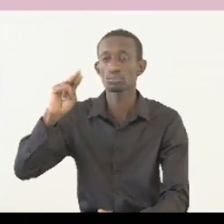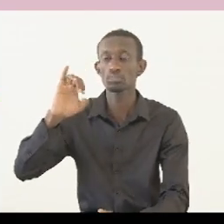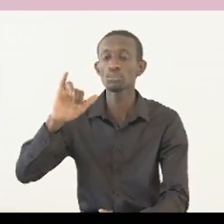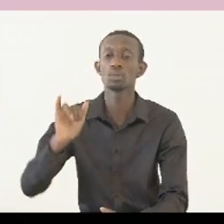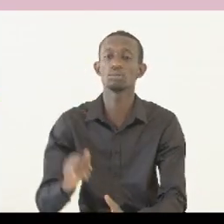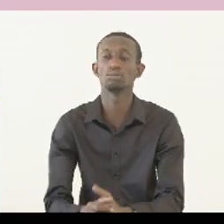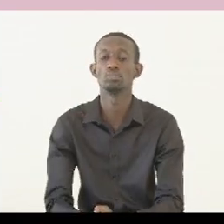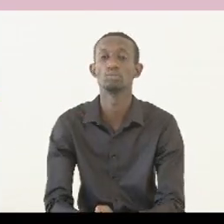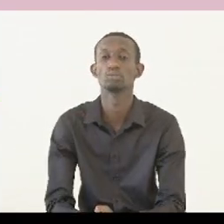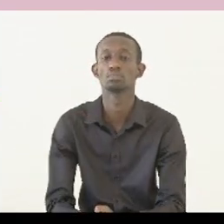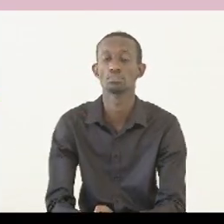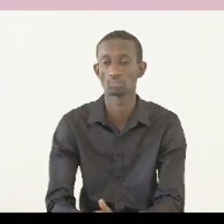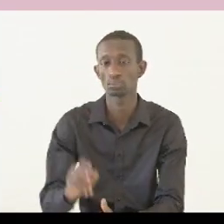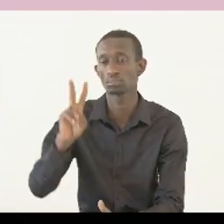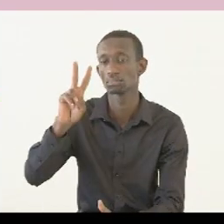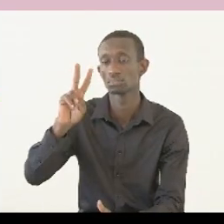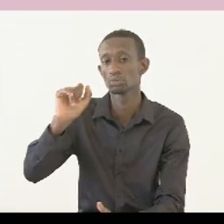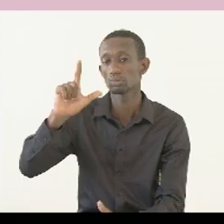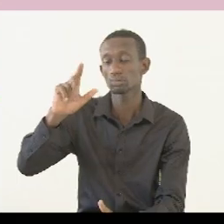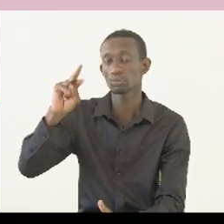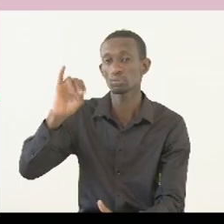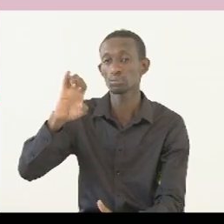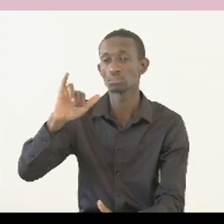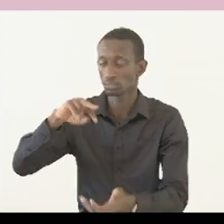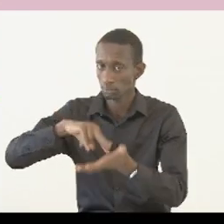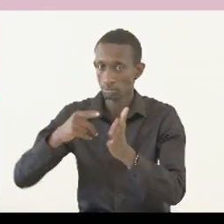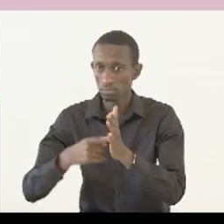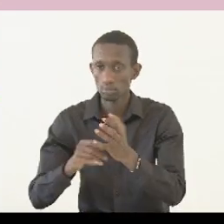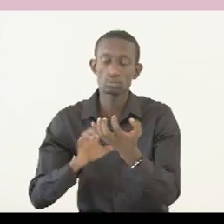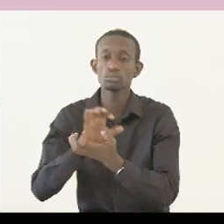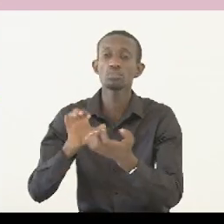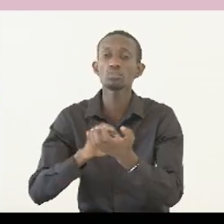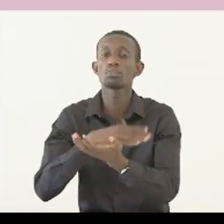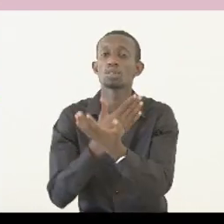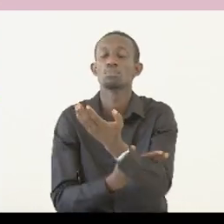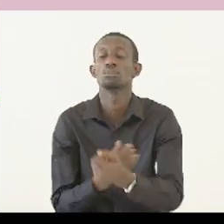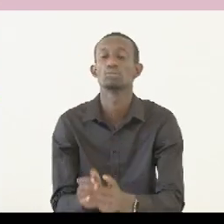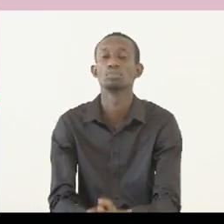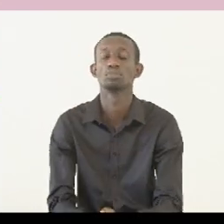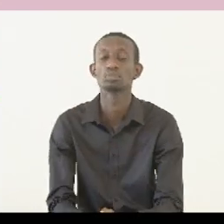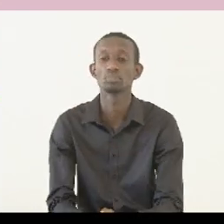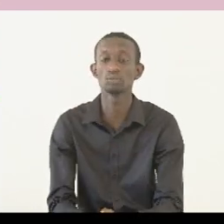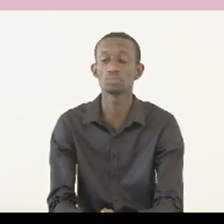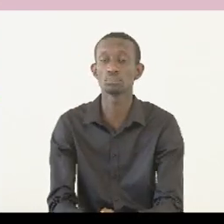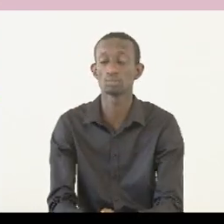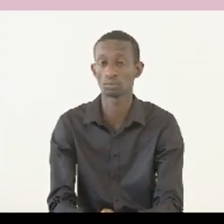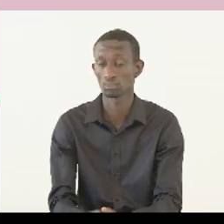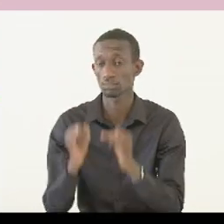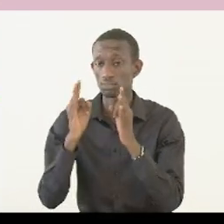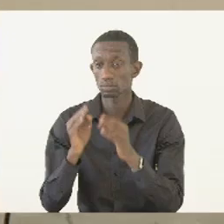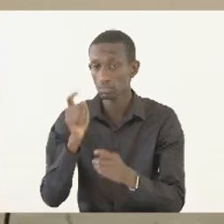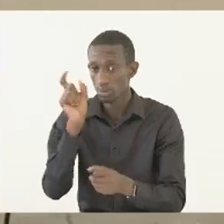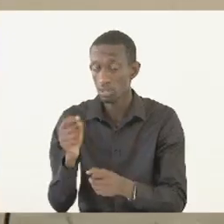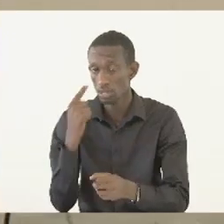Valency means the combining capacity of a particle. If a particle is to